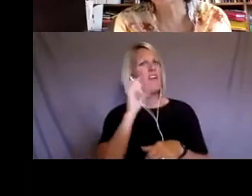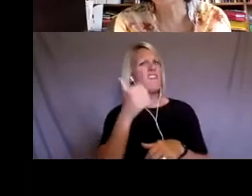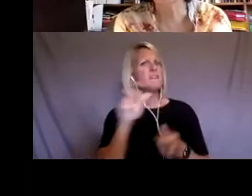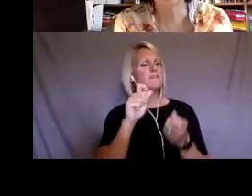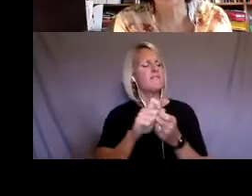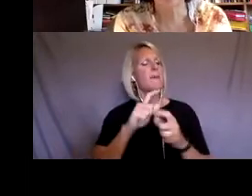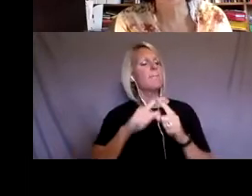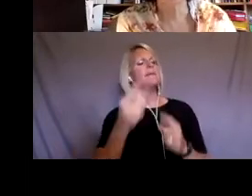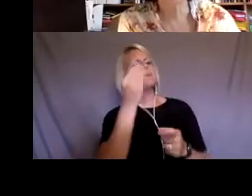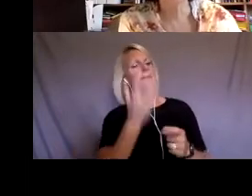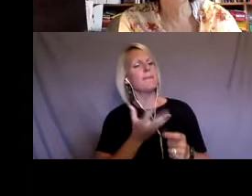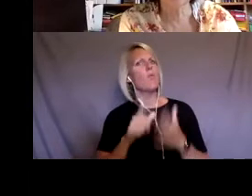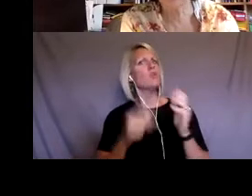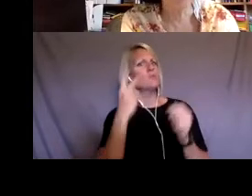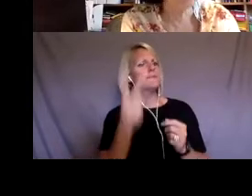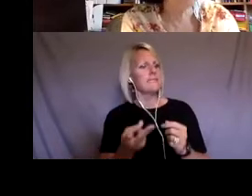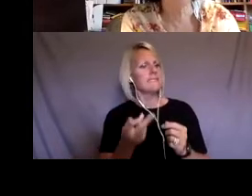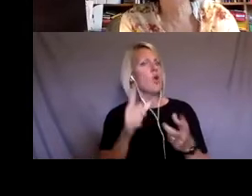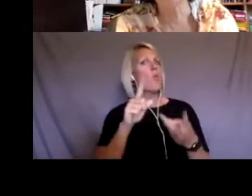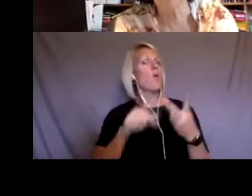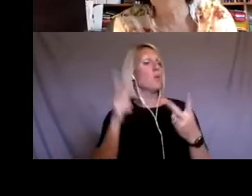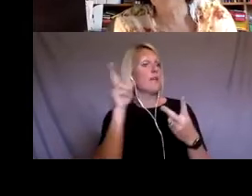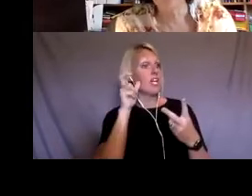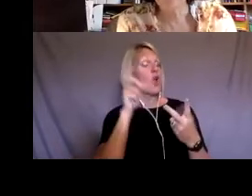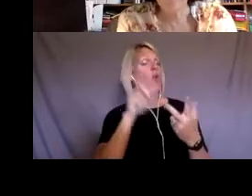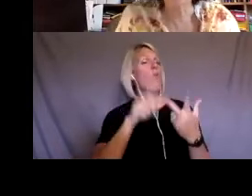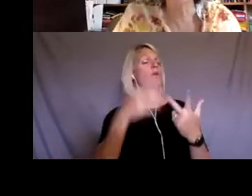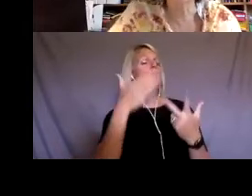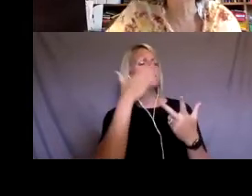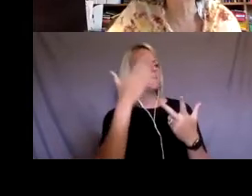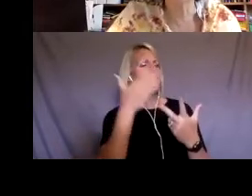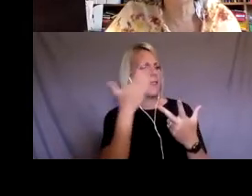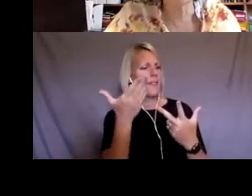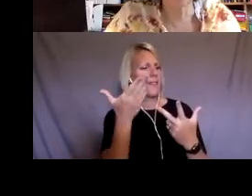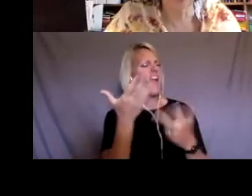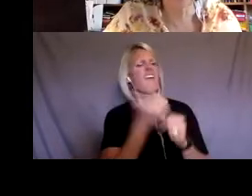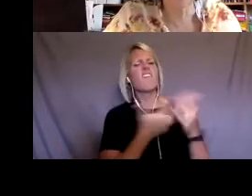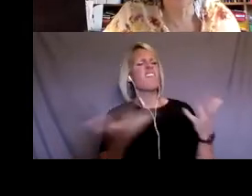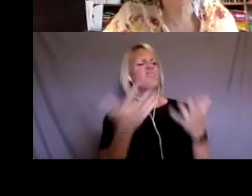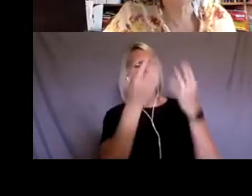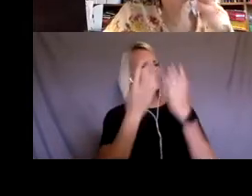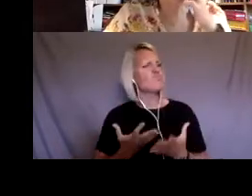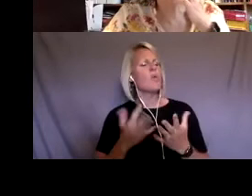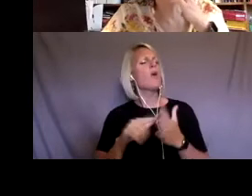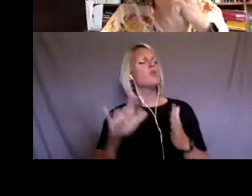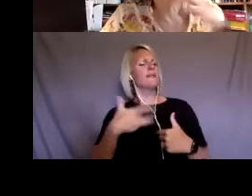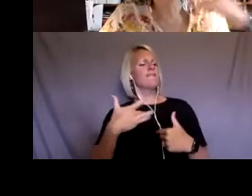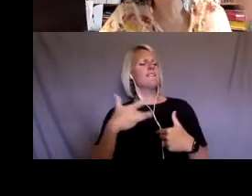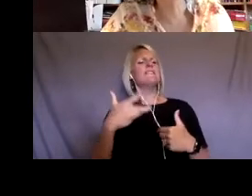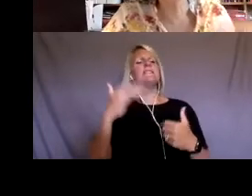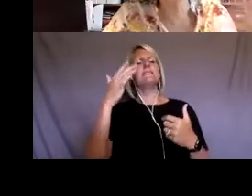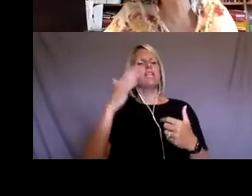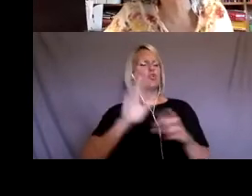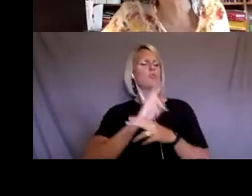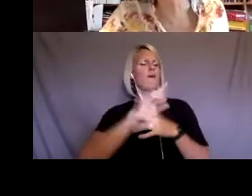the things you see, you hear, you smell, everything and anything you notice. I should say that this